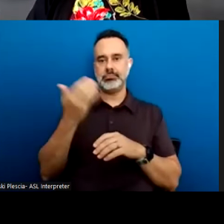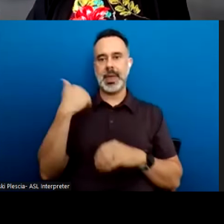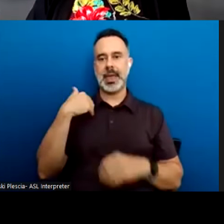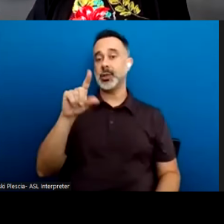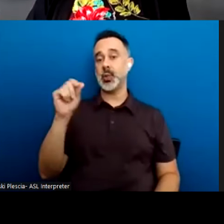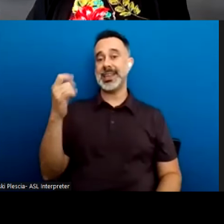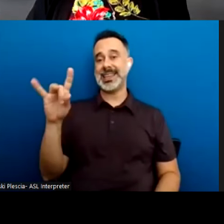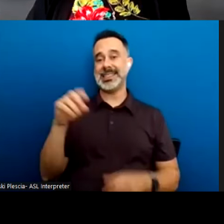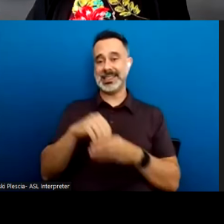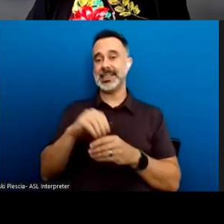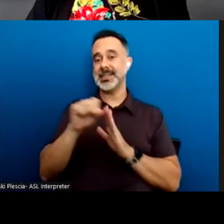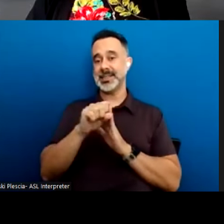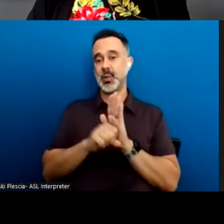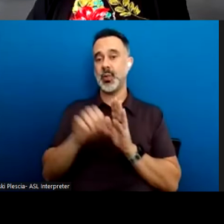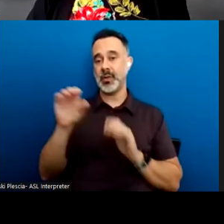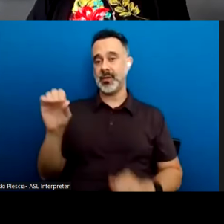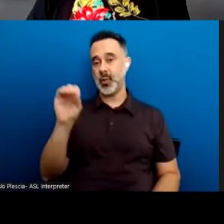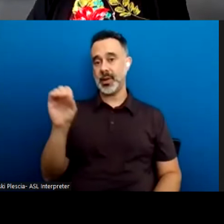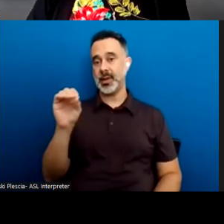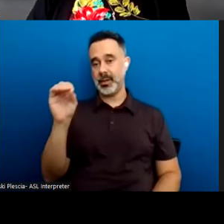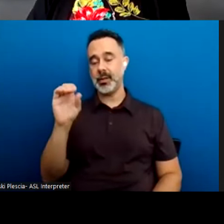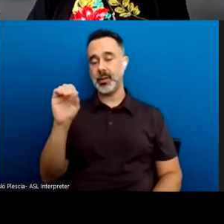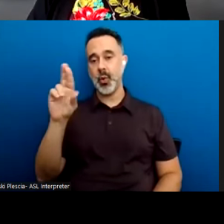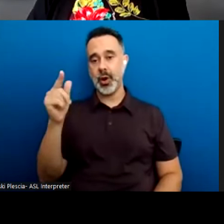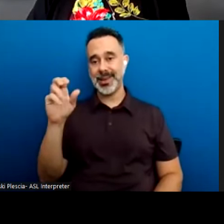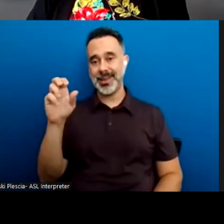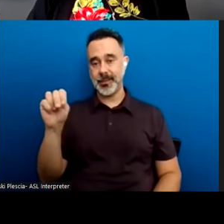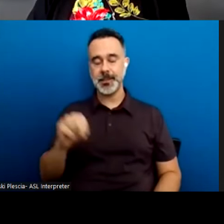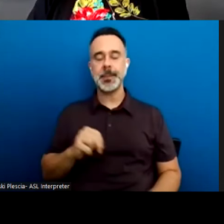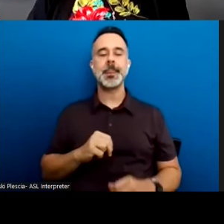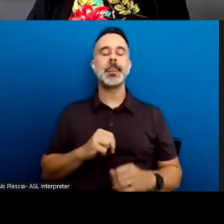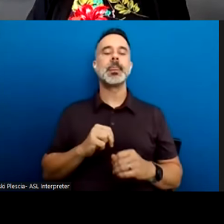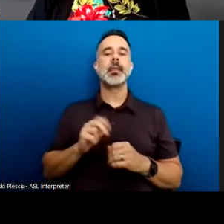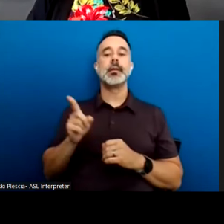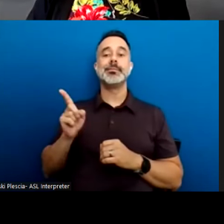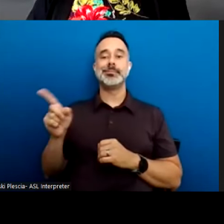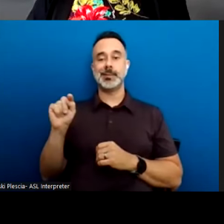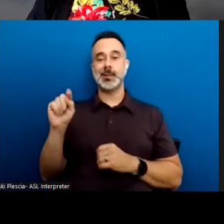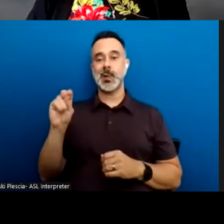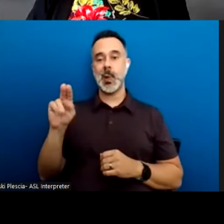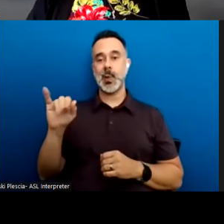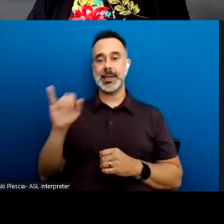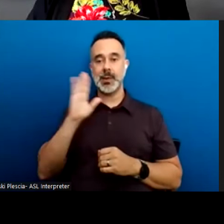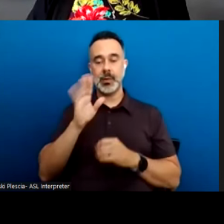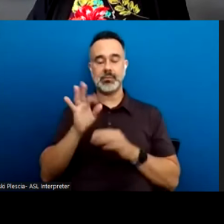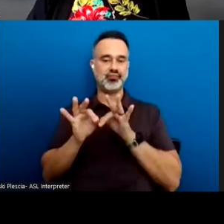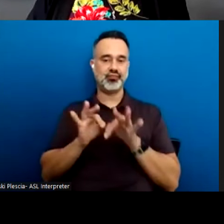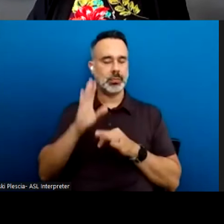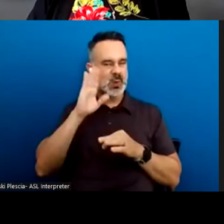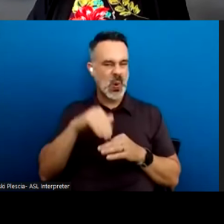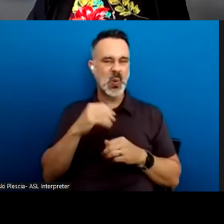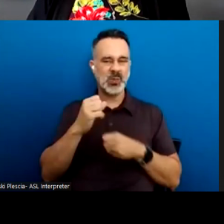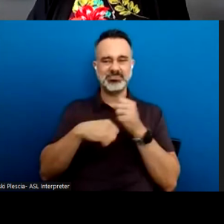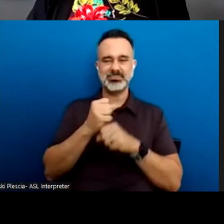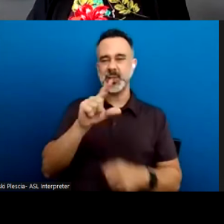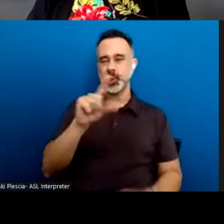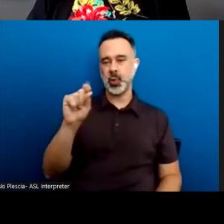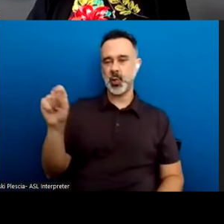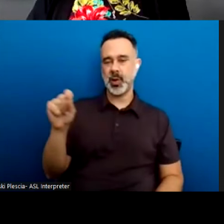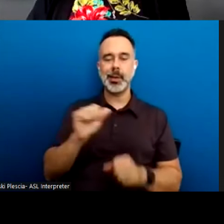2018. And the amazing thing that Tony will talk to you about is, we all know that in 2020, the pandemic